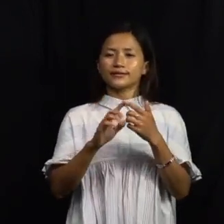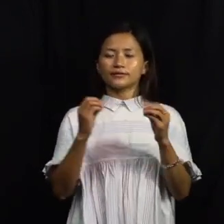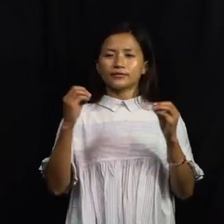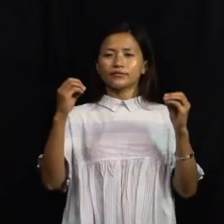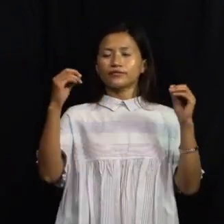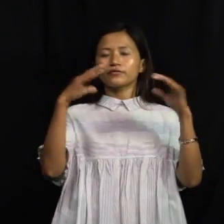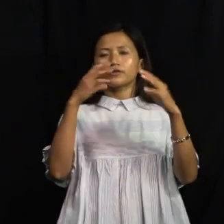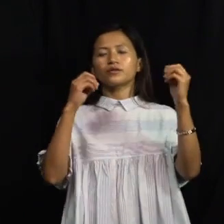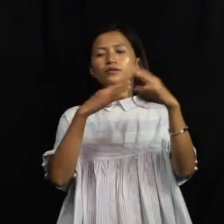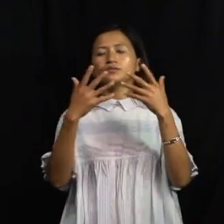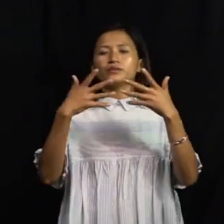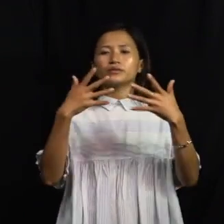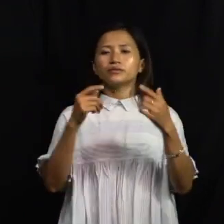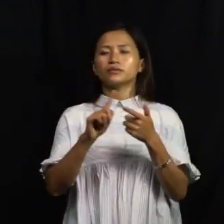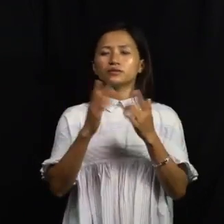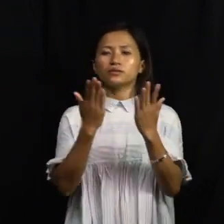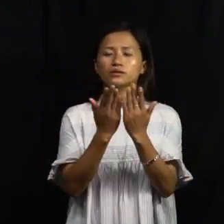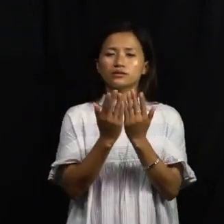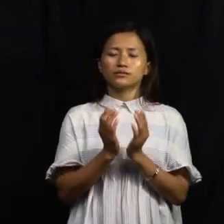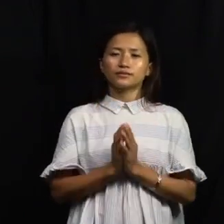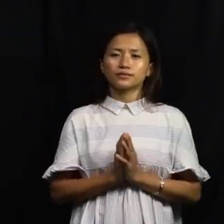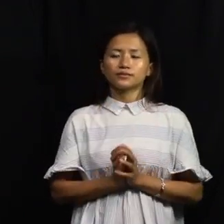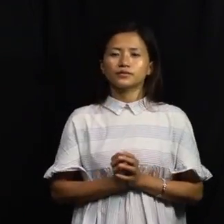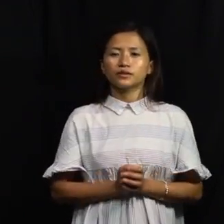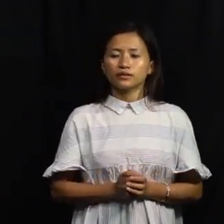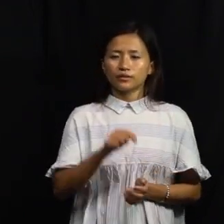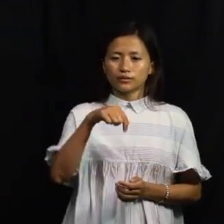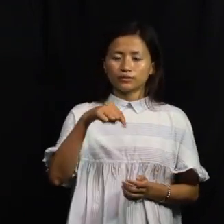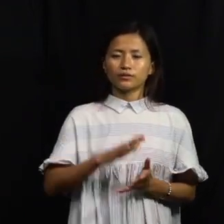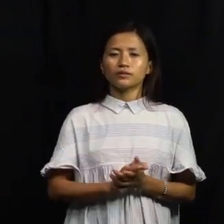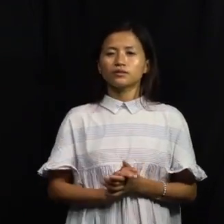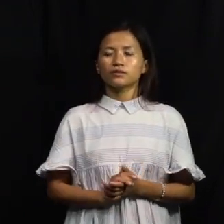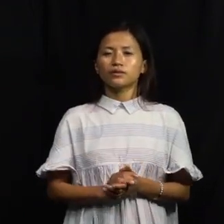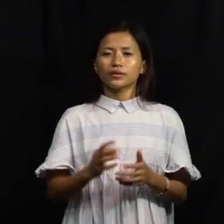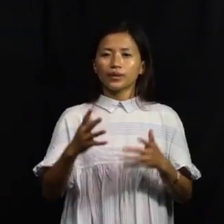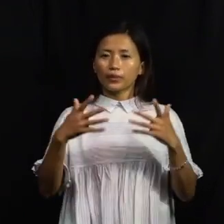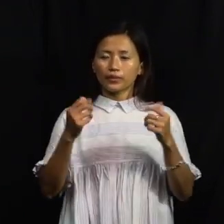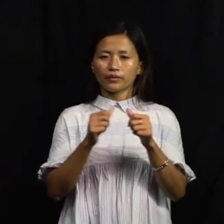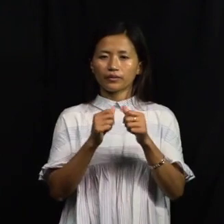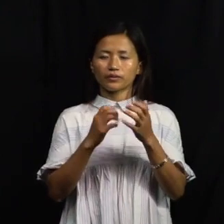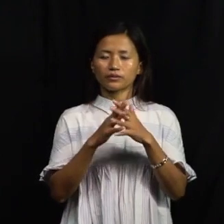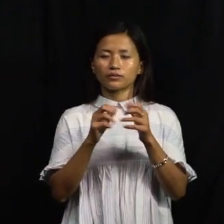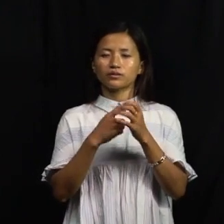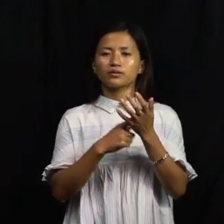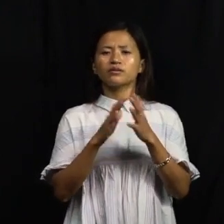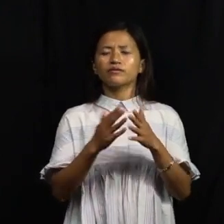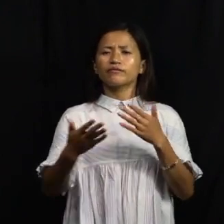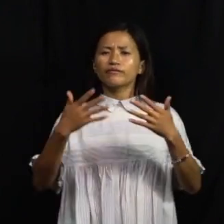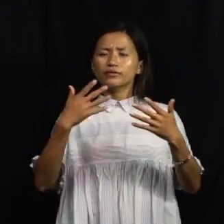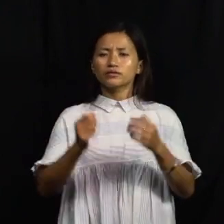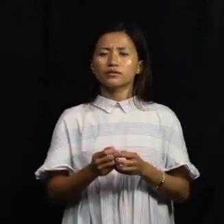education. So now, what is environmental education? Right now, you must be aware that we face a lot